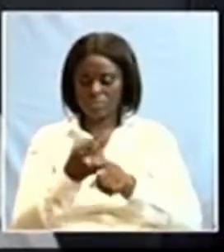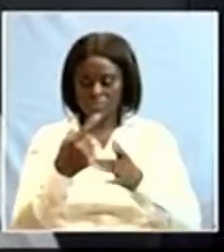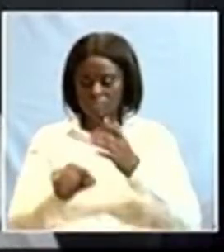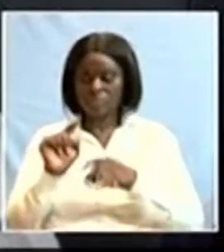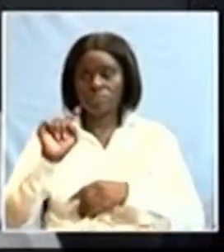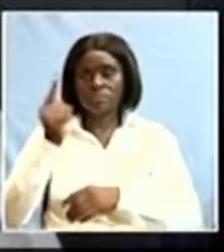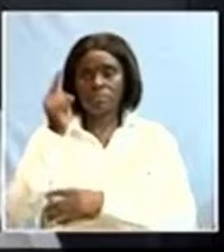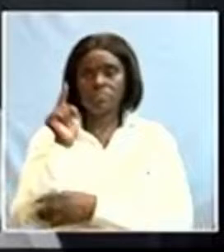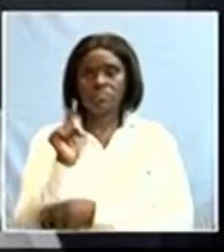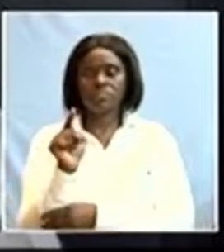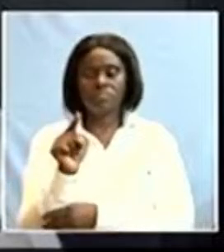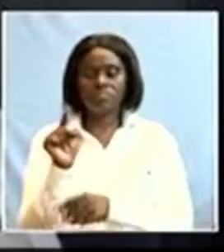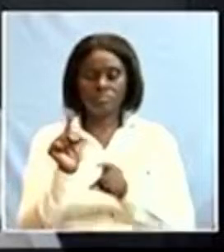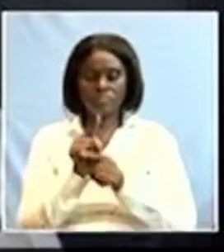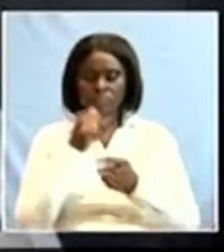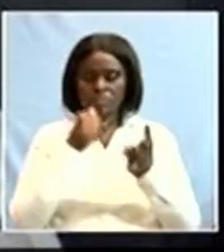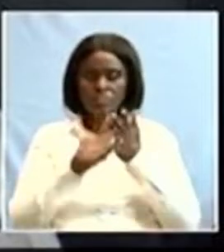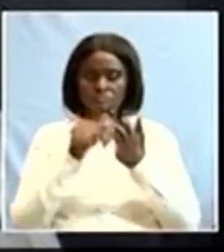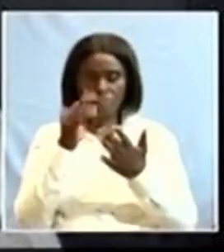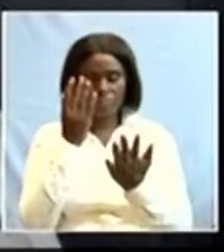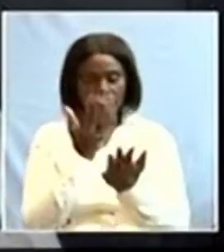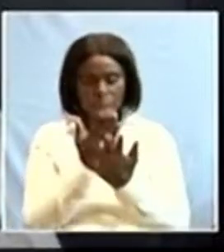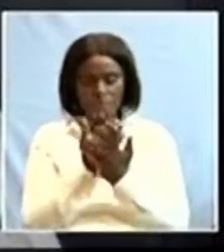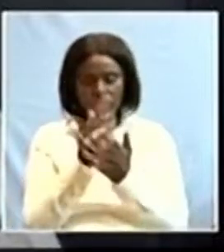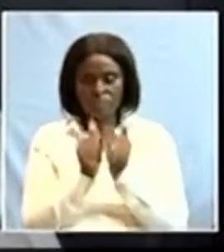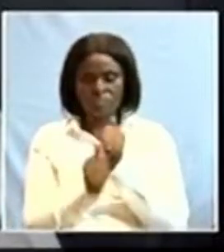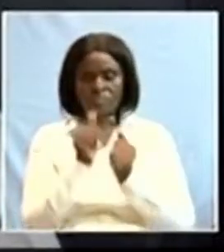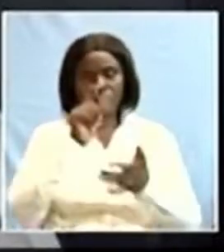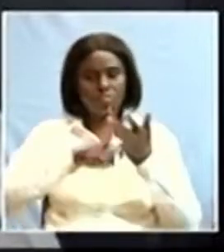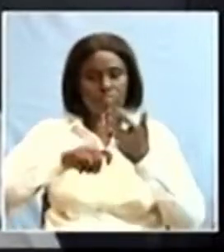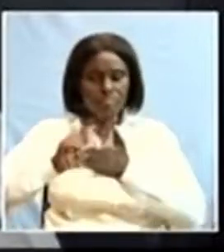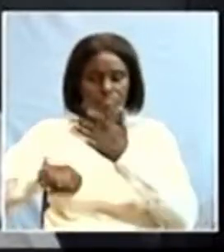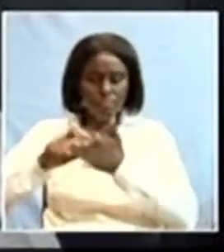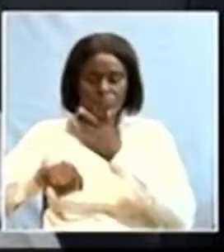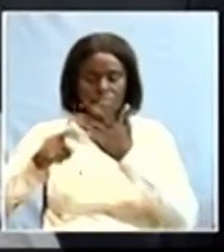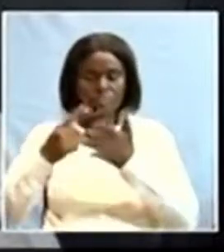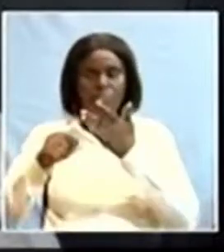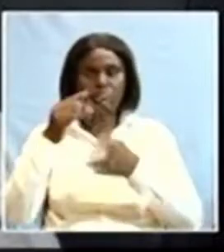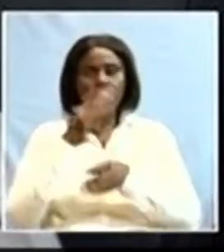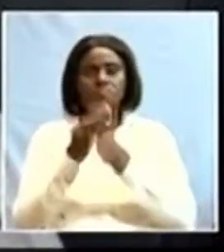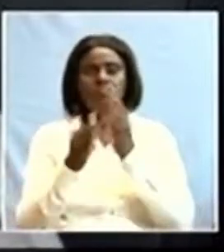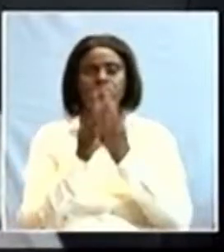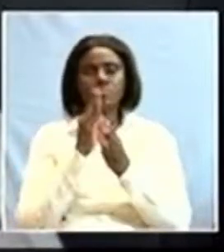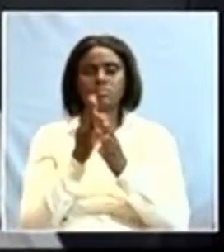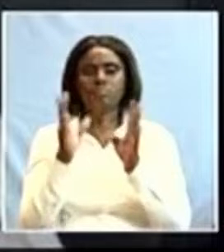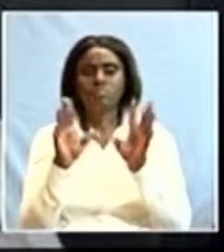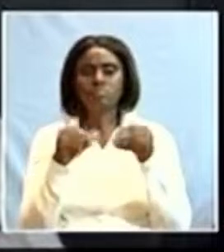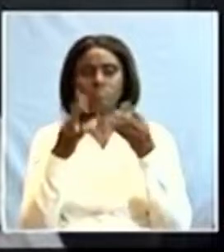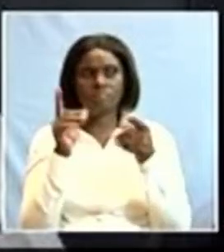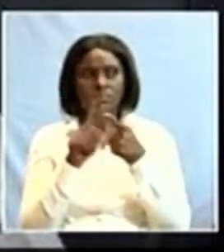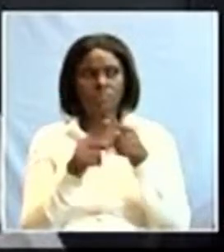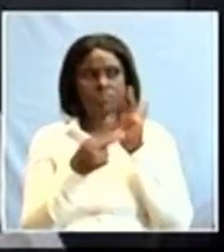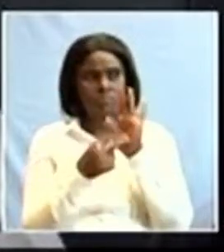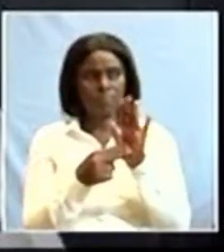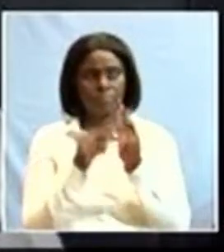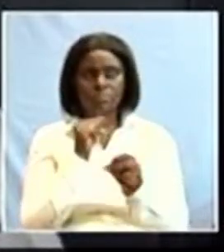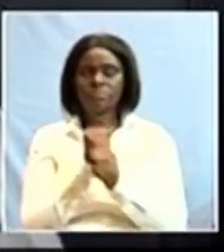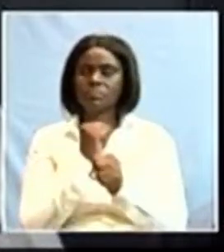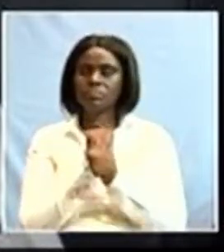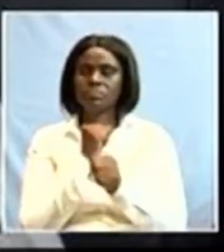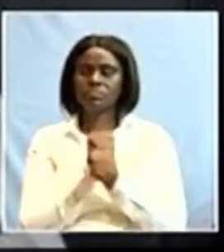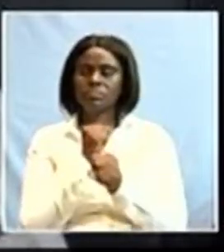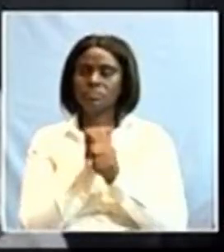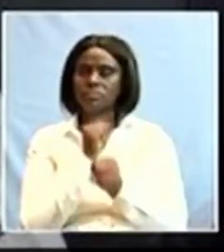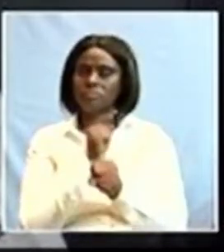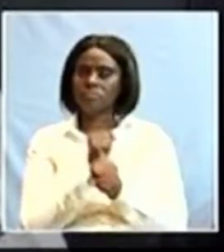first, the letter of bid, which is the price which the contractor offered to execute this work,